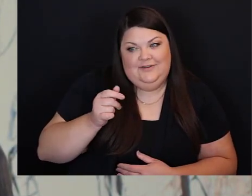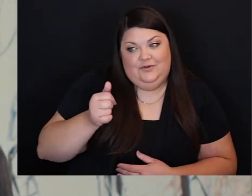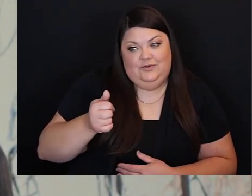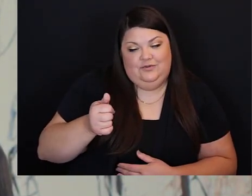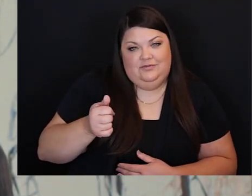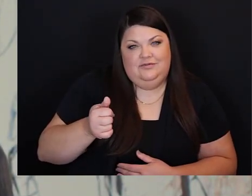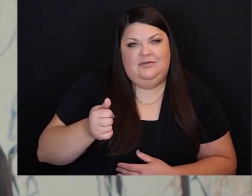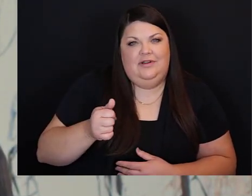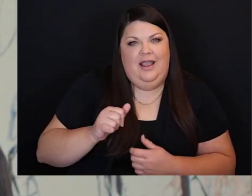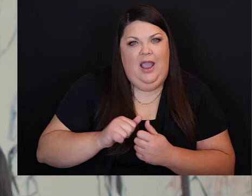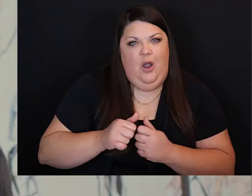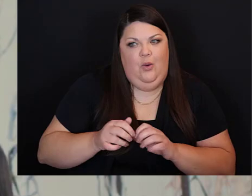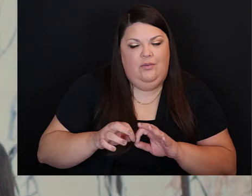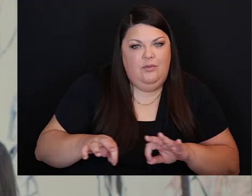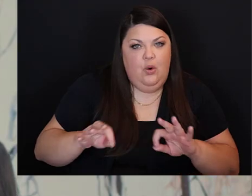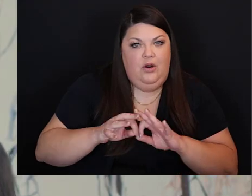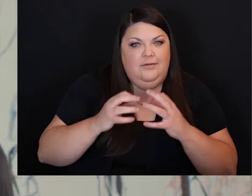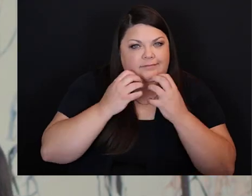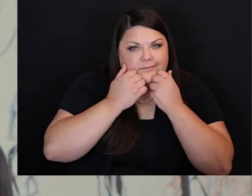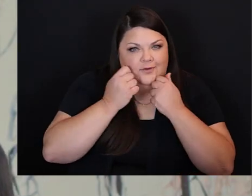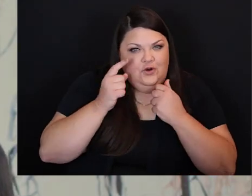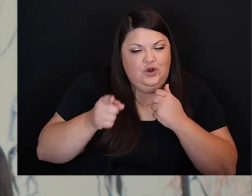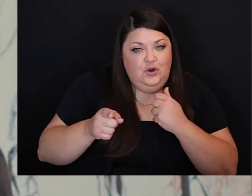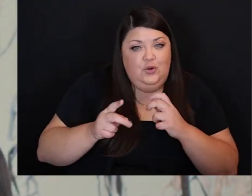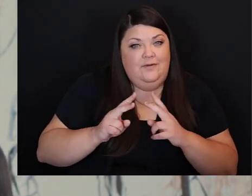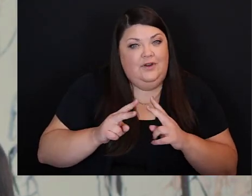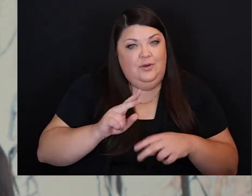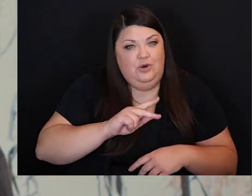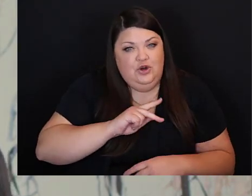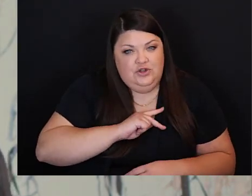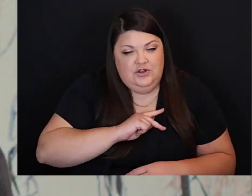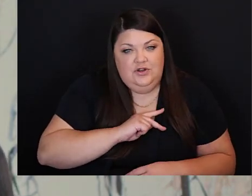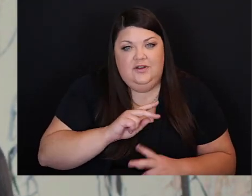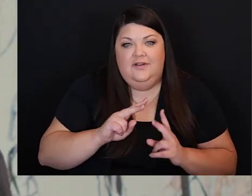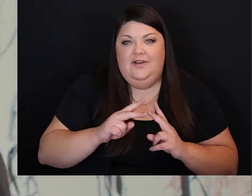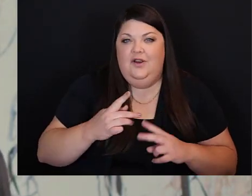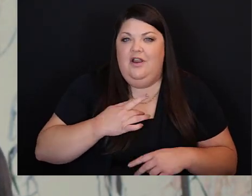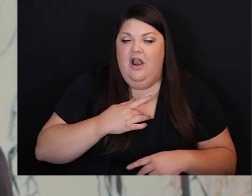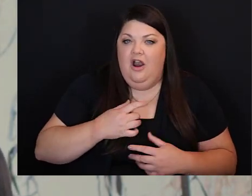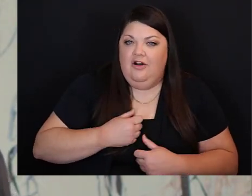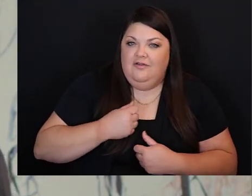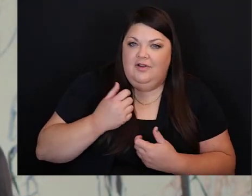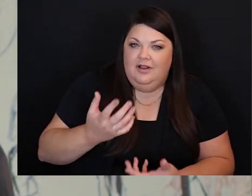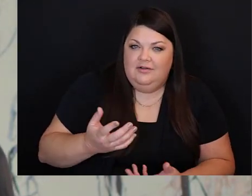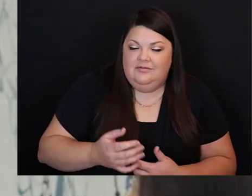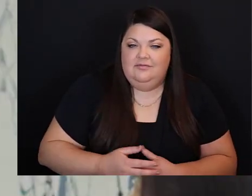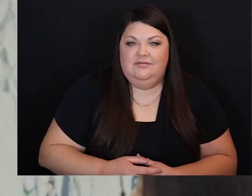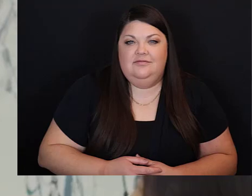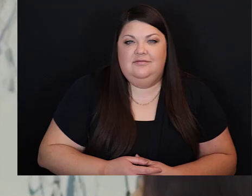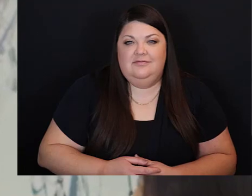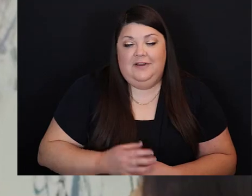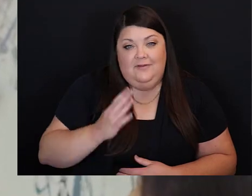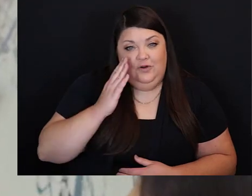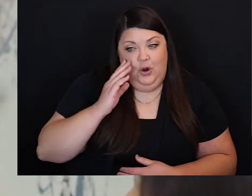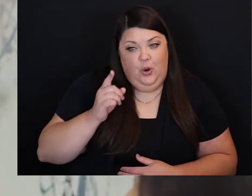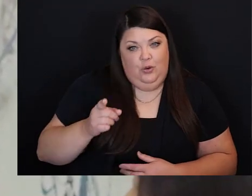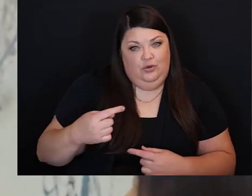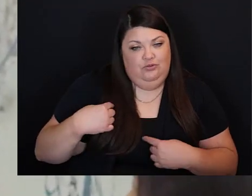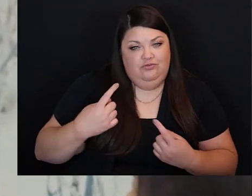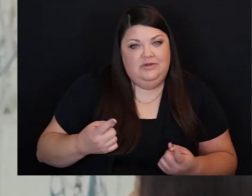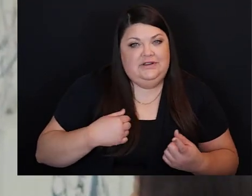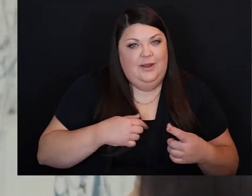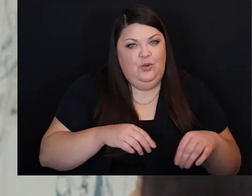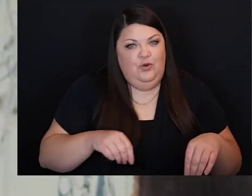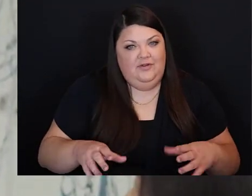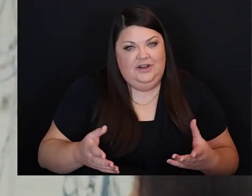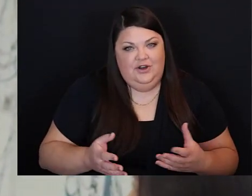see how important it was to you. I knew it was very personal and very heartfelt. I've known you